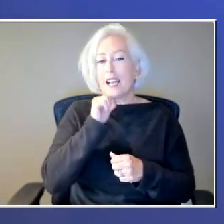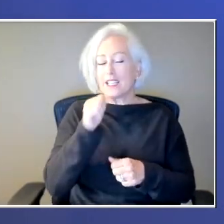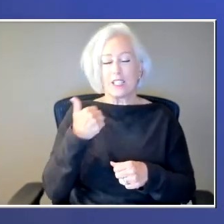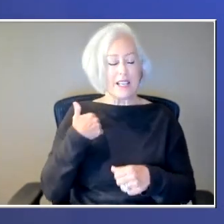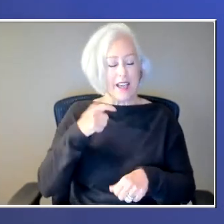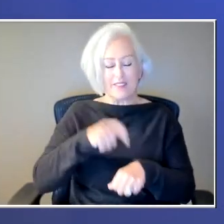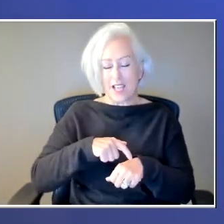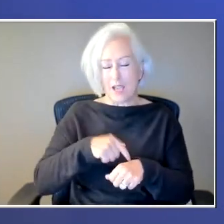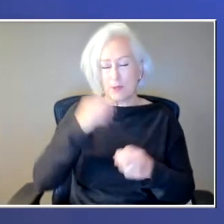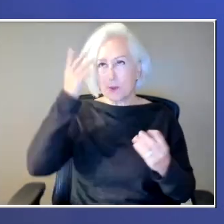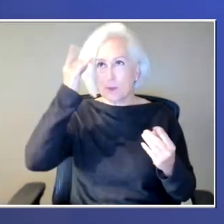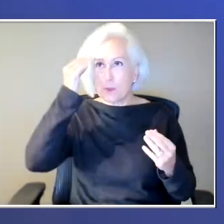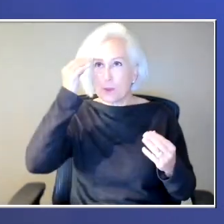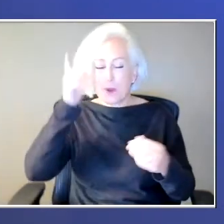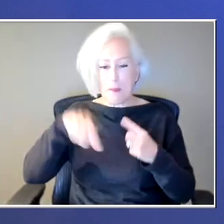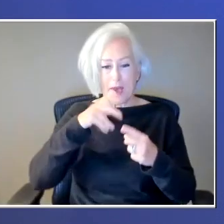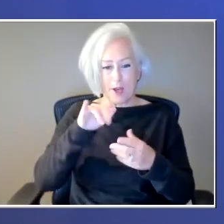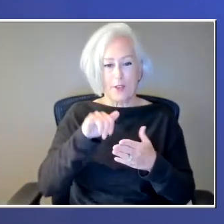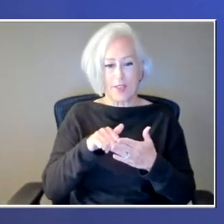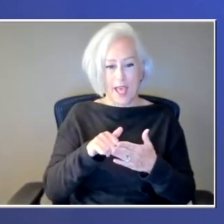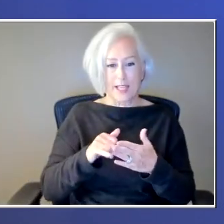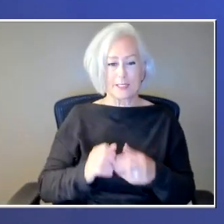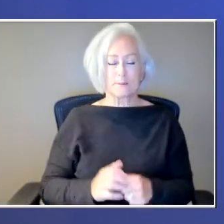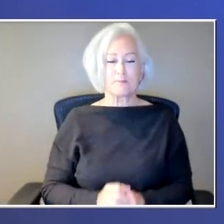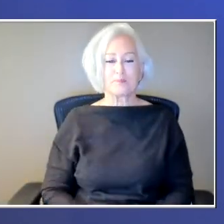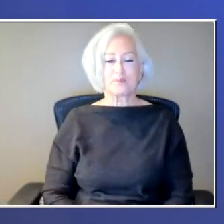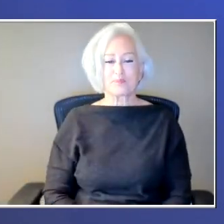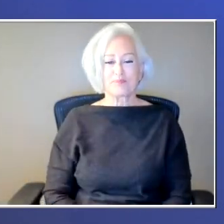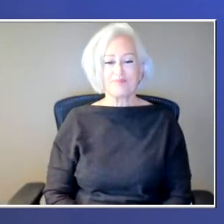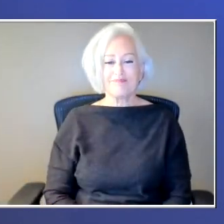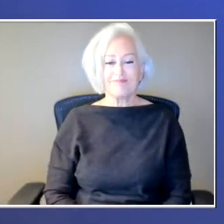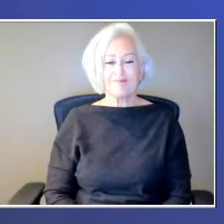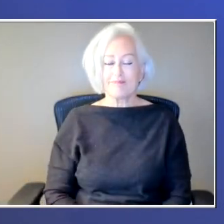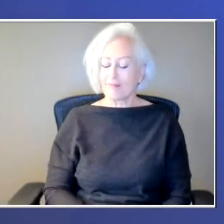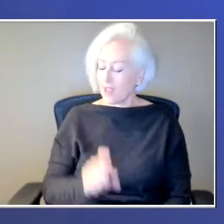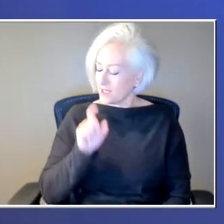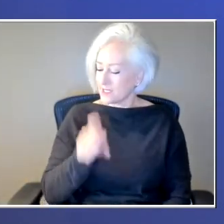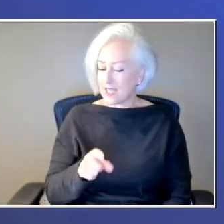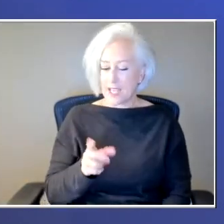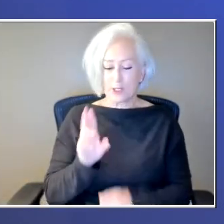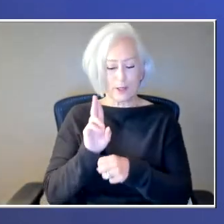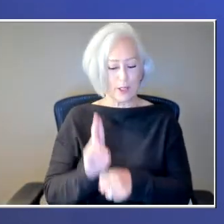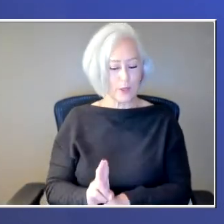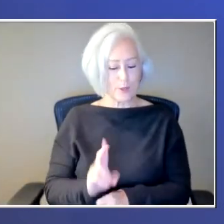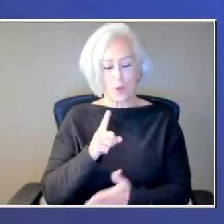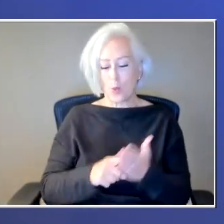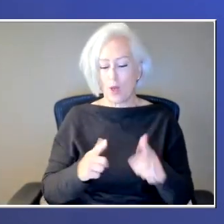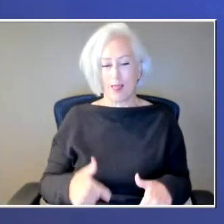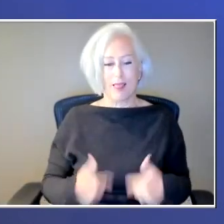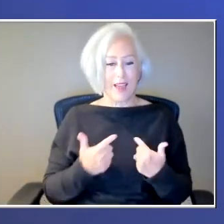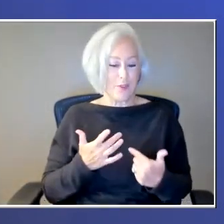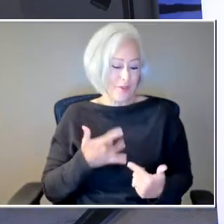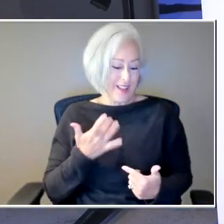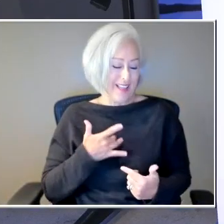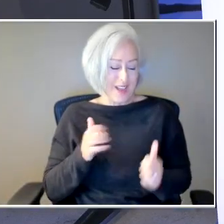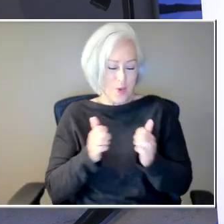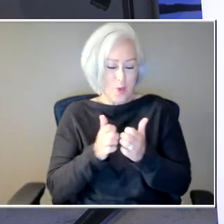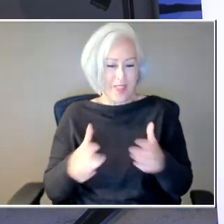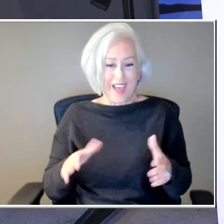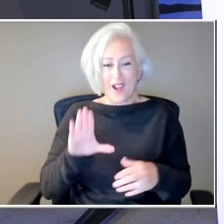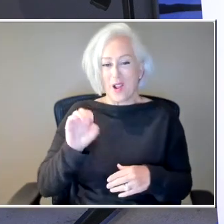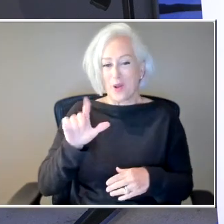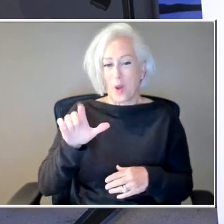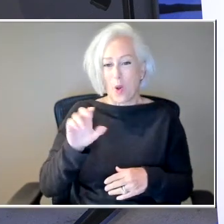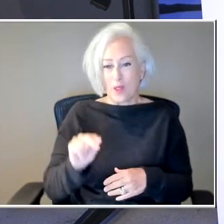it. So I really just had to get used to what it was going to be like not having a colon. And you mentioned the idea of not